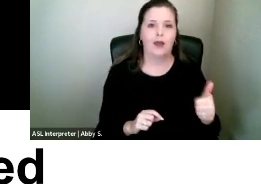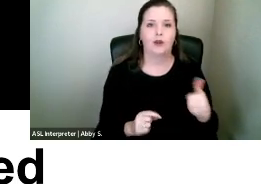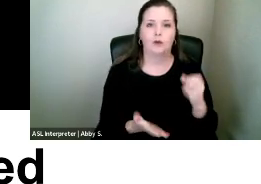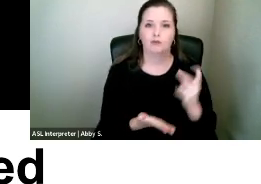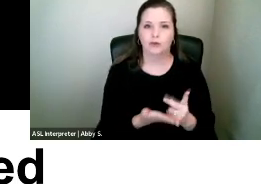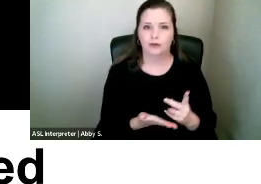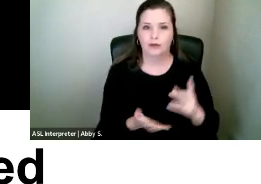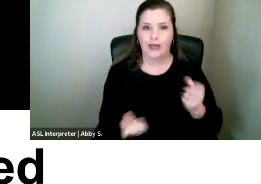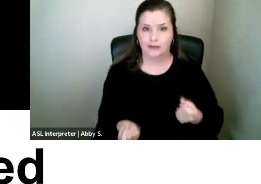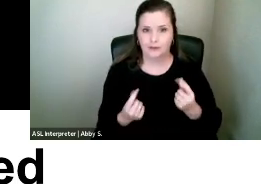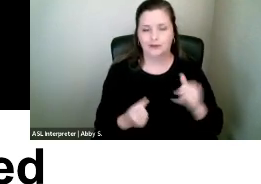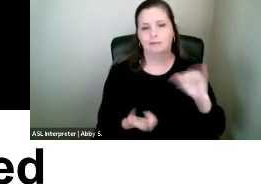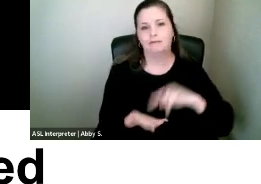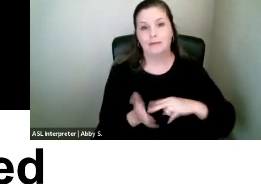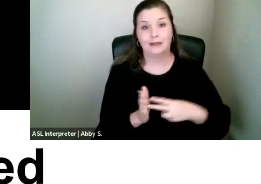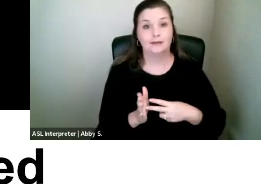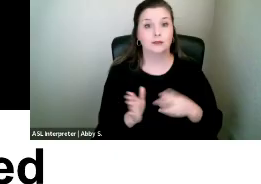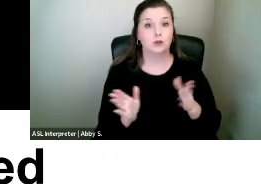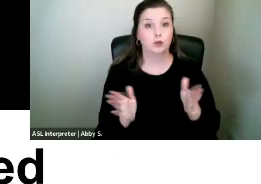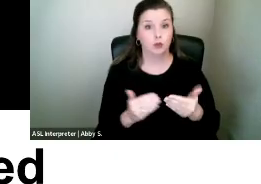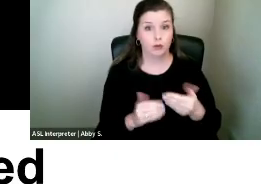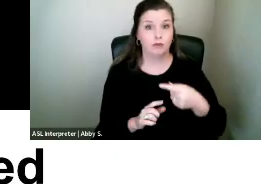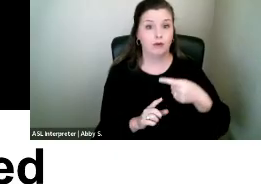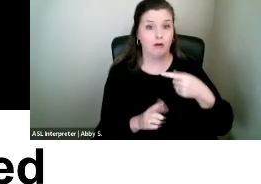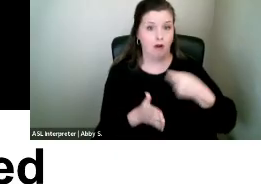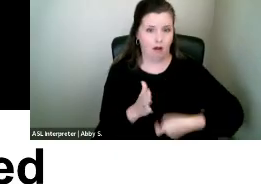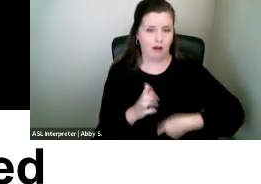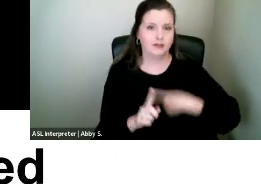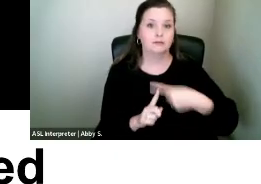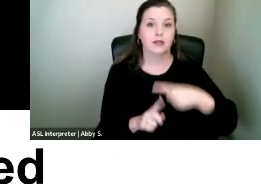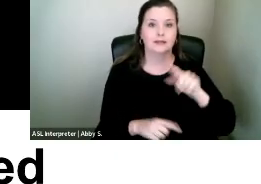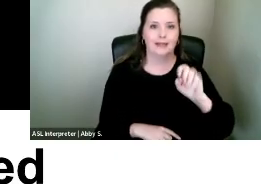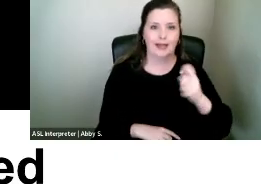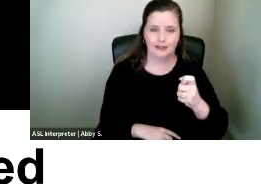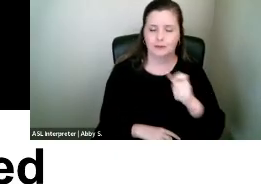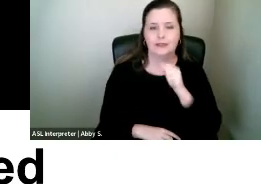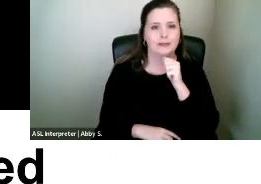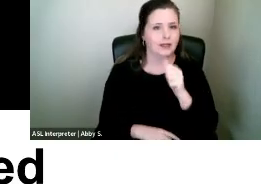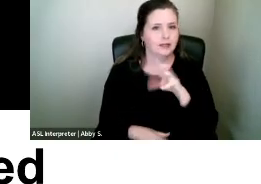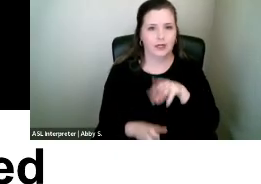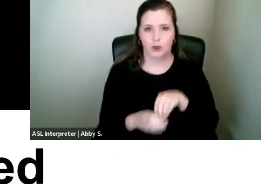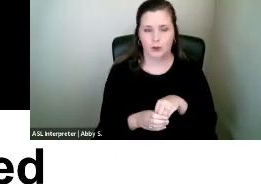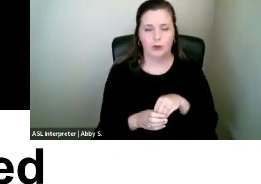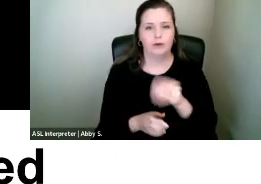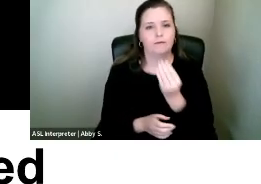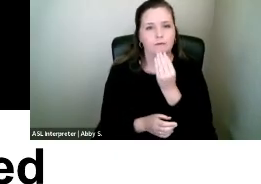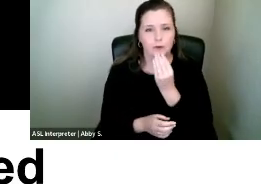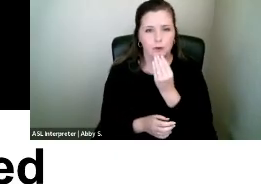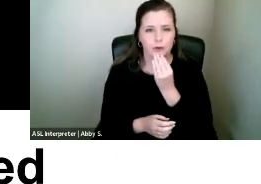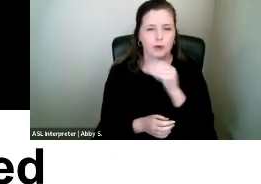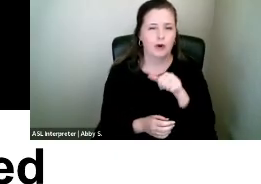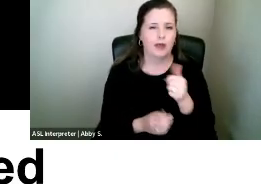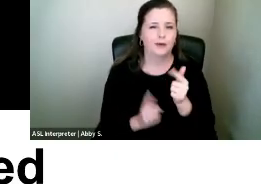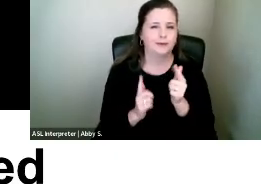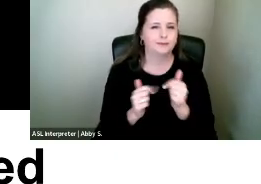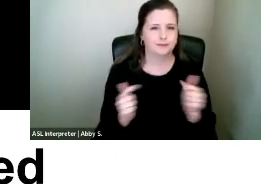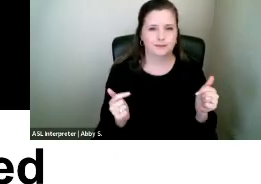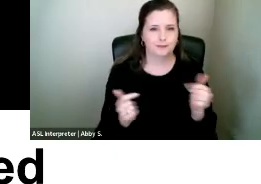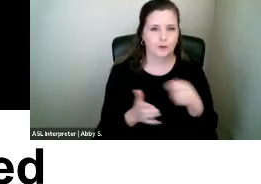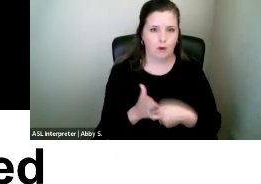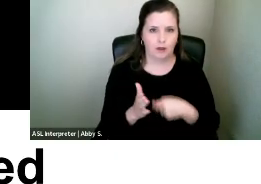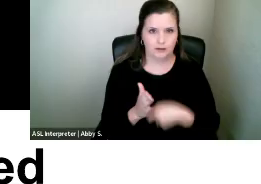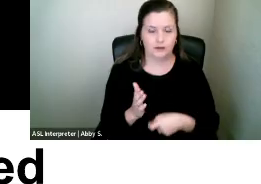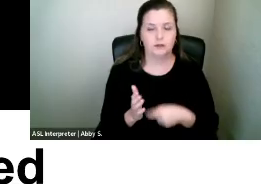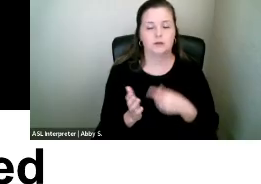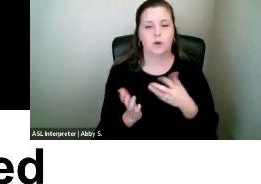the cost of the room and any taxes, but it does not include food or any miscellaneous costs.